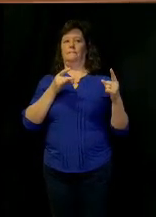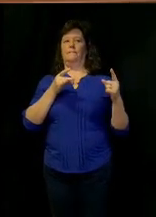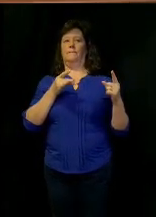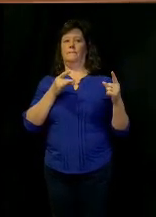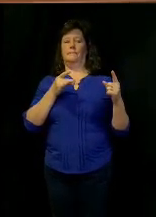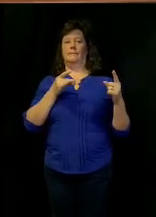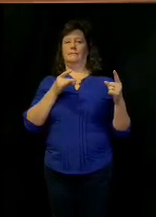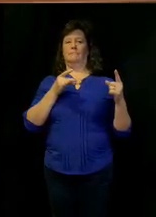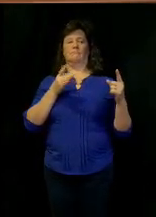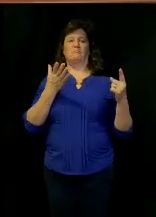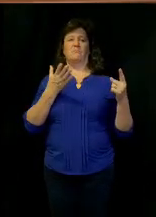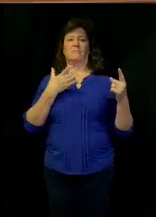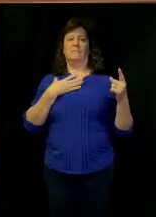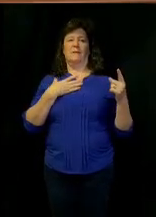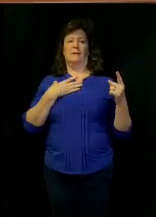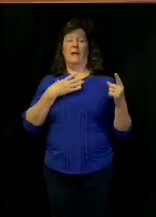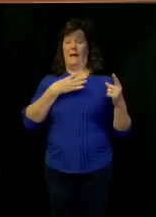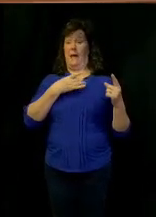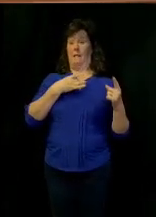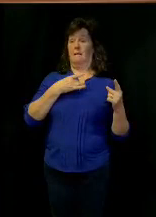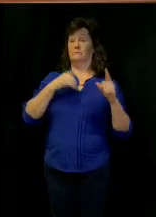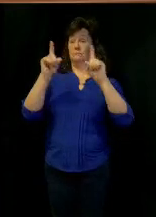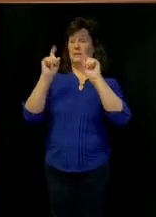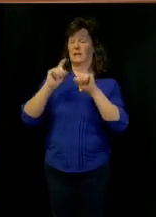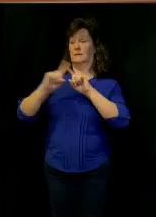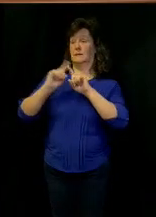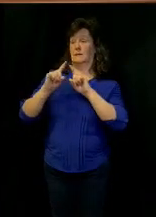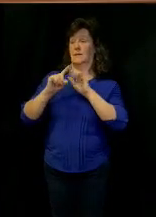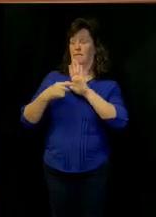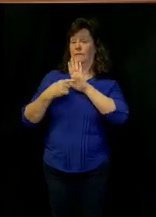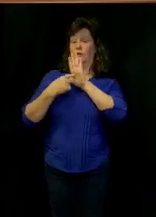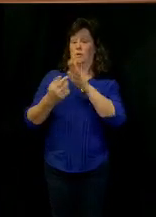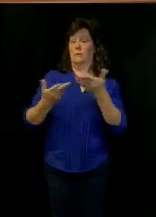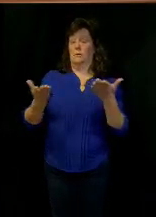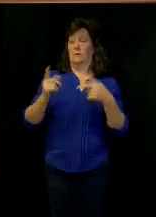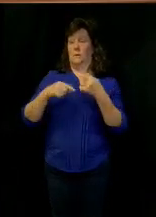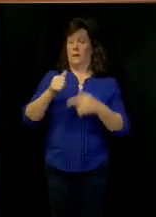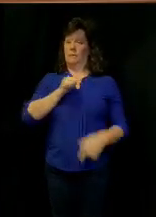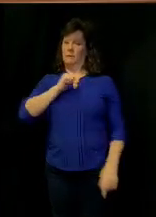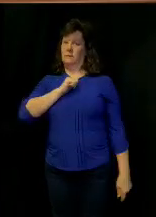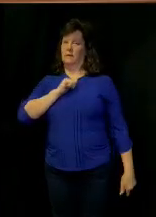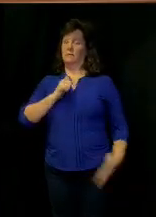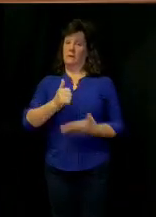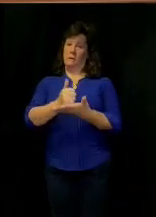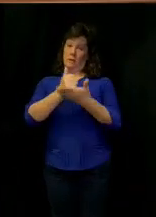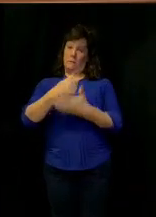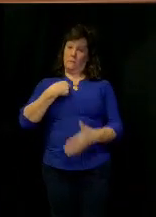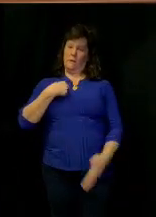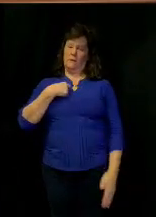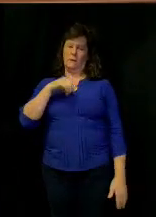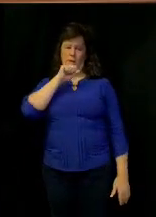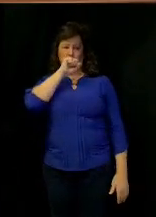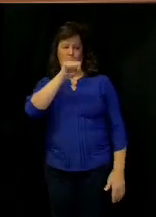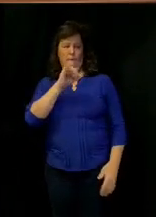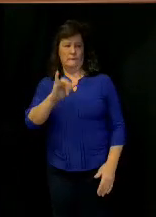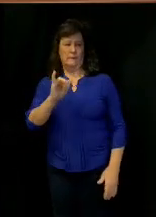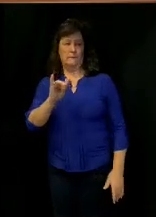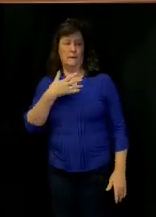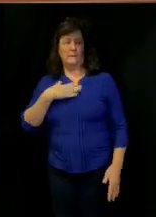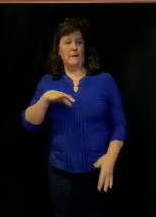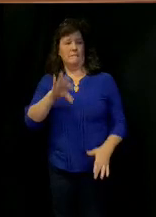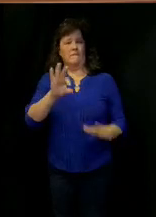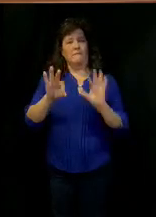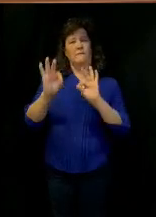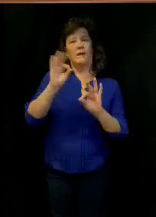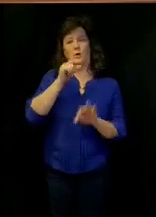Myers-Briggs. I take them. I like them. It reveals things about myself. It helps me to, I love that type of stuff because I'm trying to find out